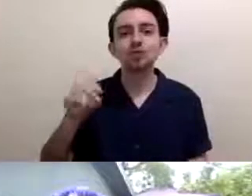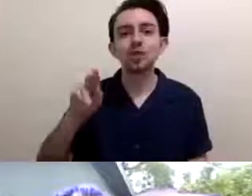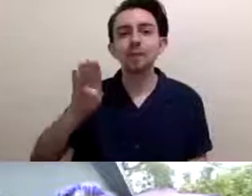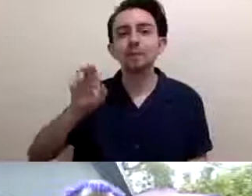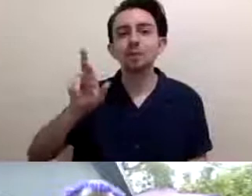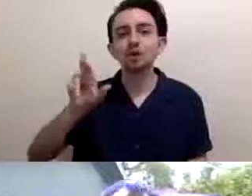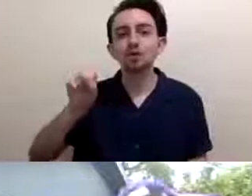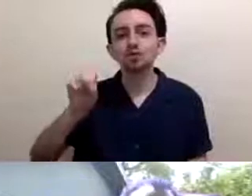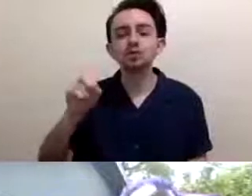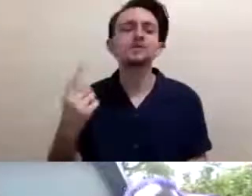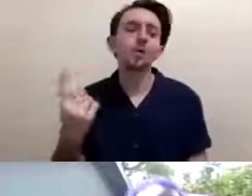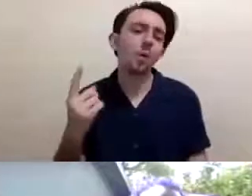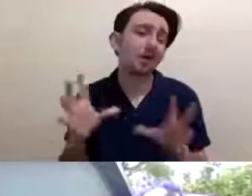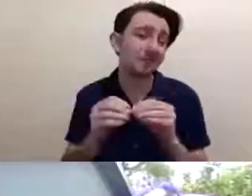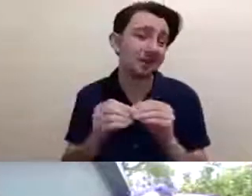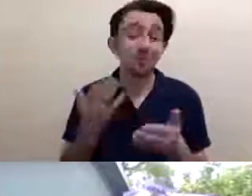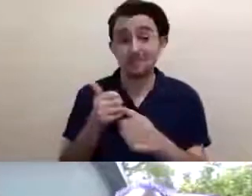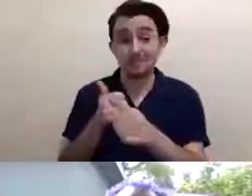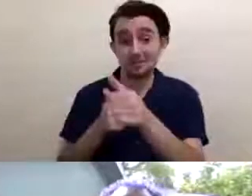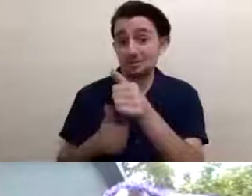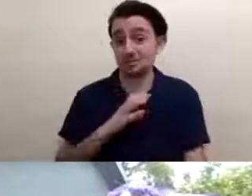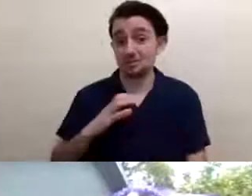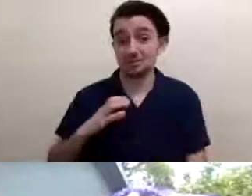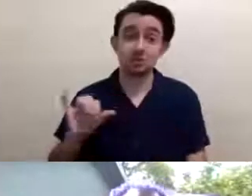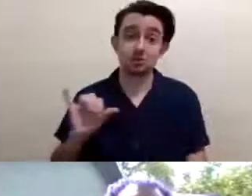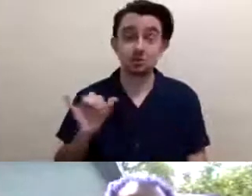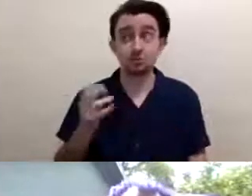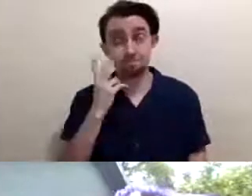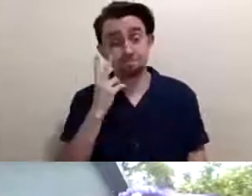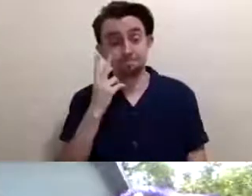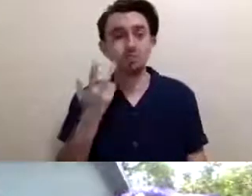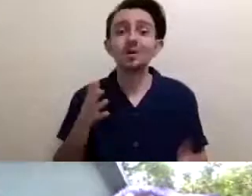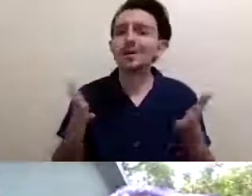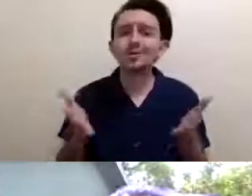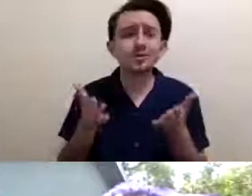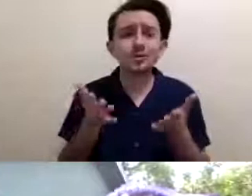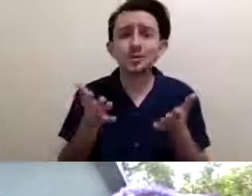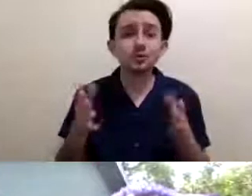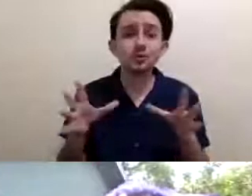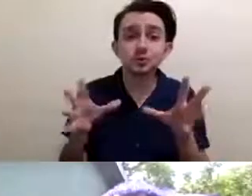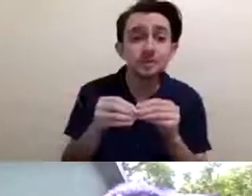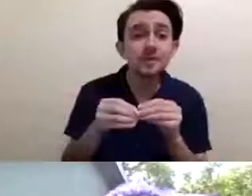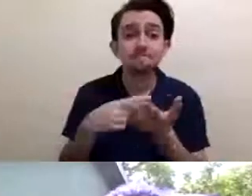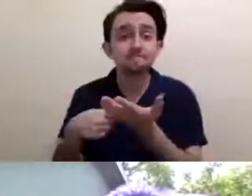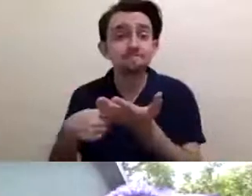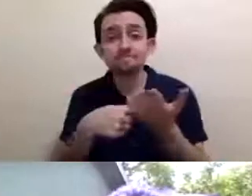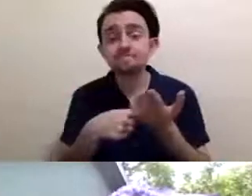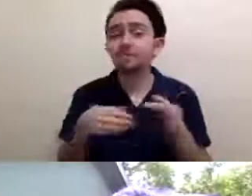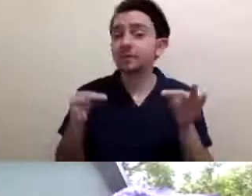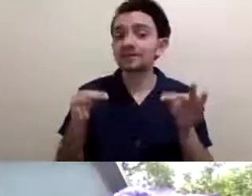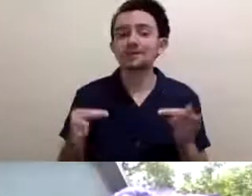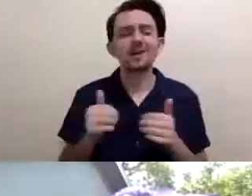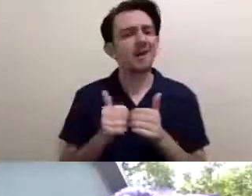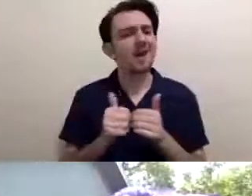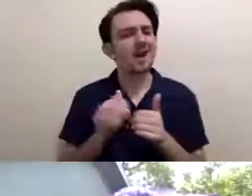meetings. So I just want to encourage you to get together and decide how your